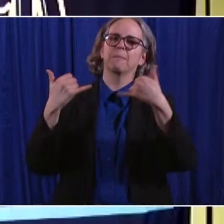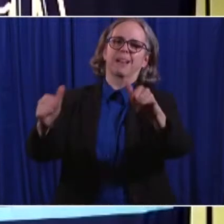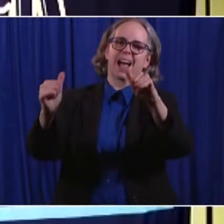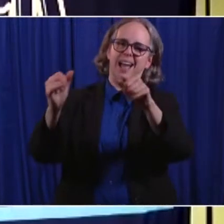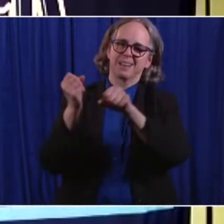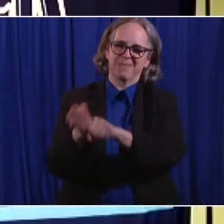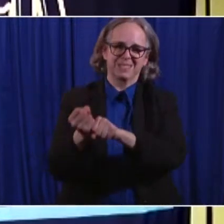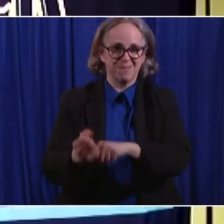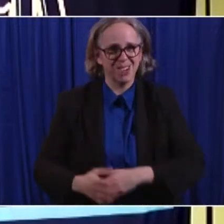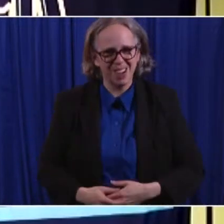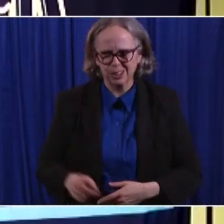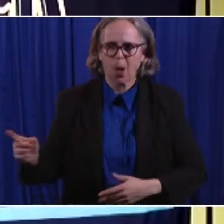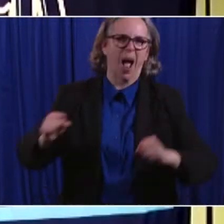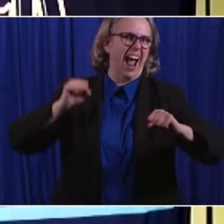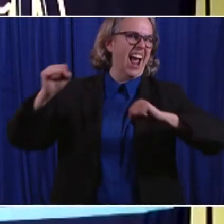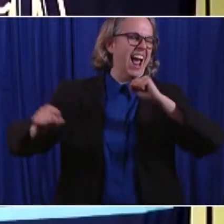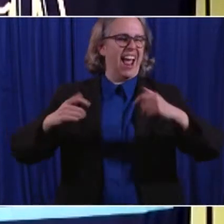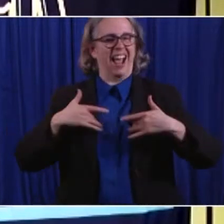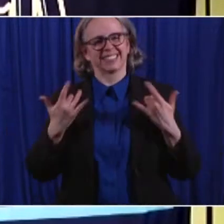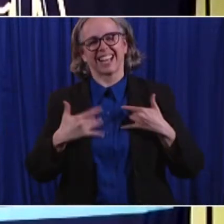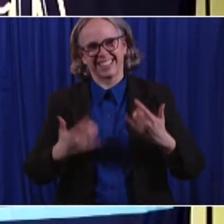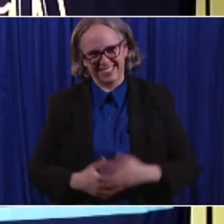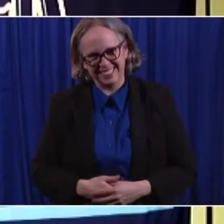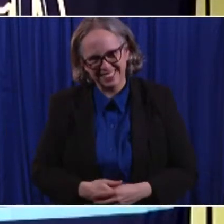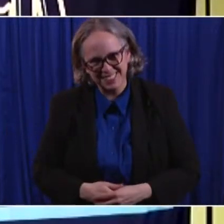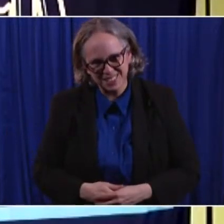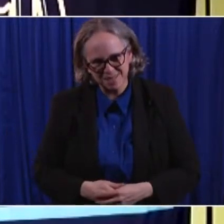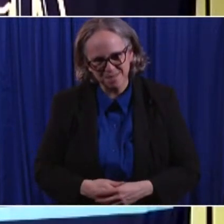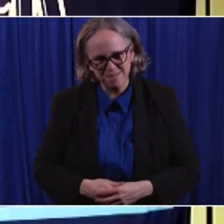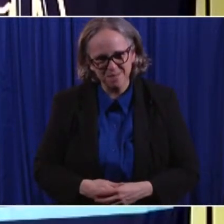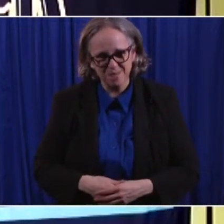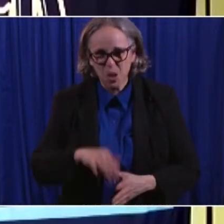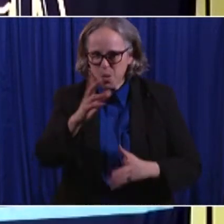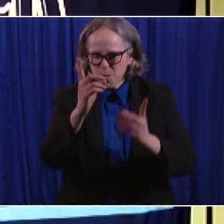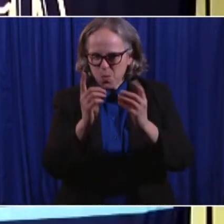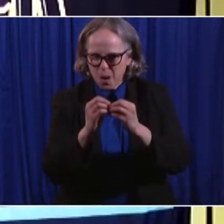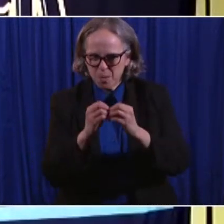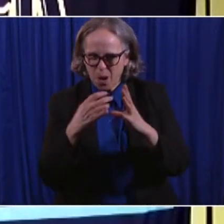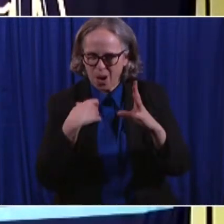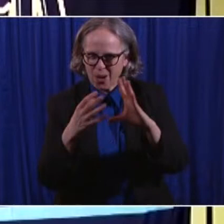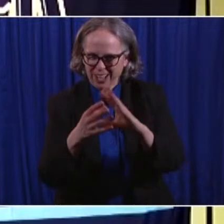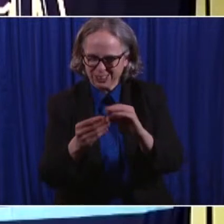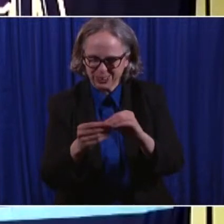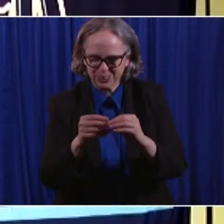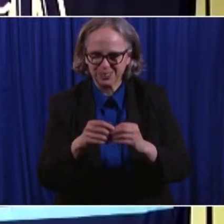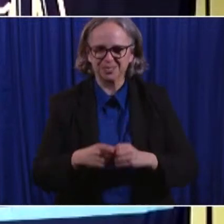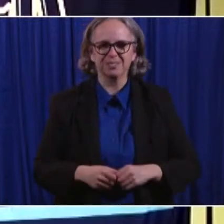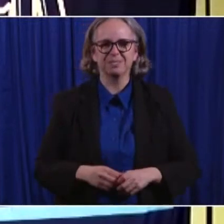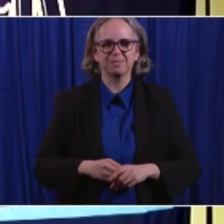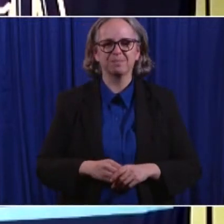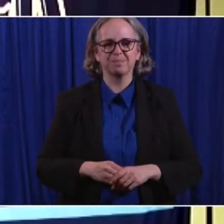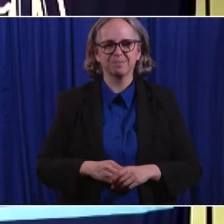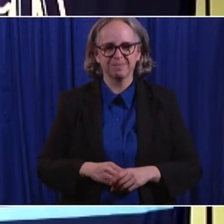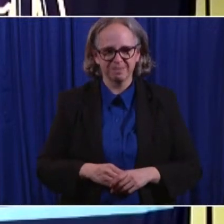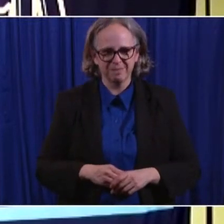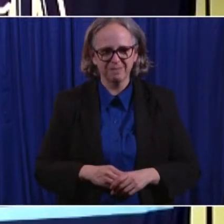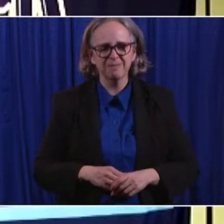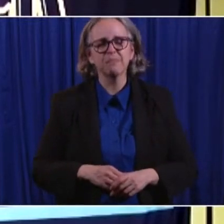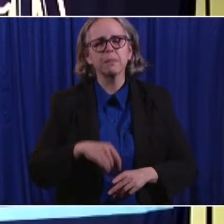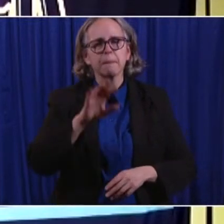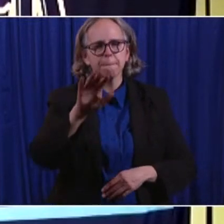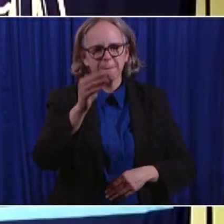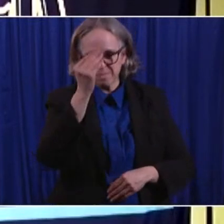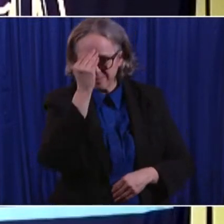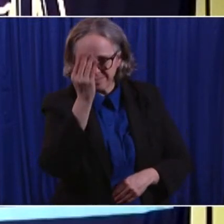I did want to mention one more thing that has to do with the pandemic